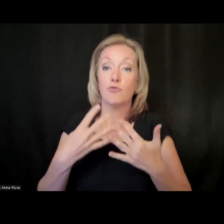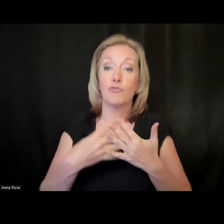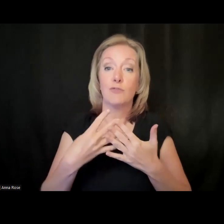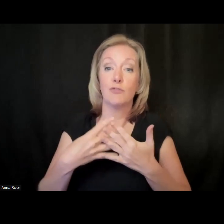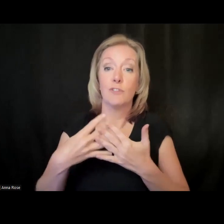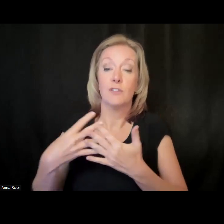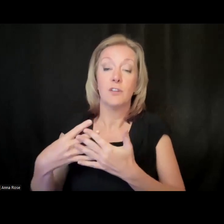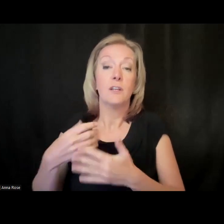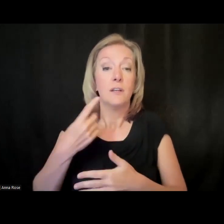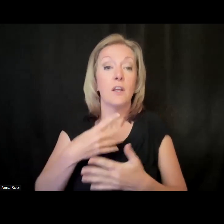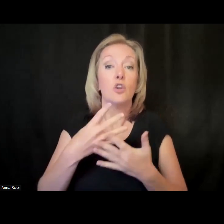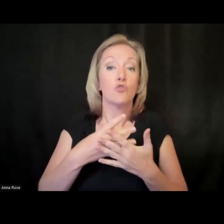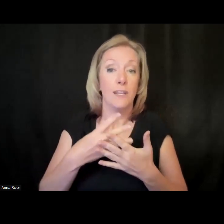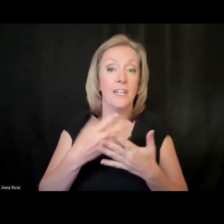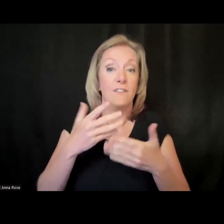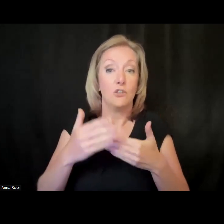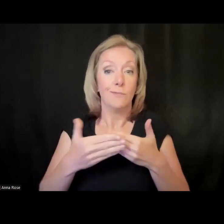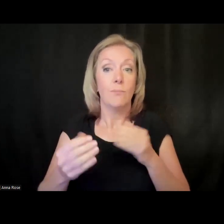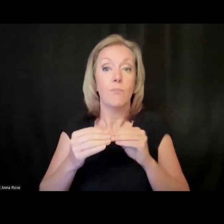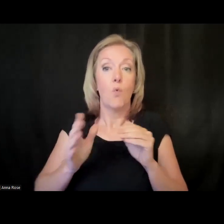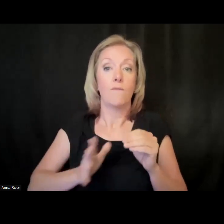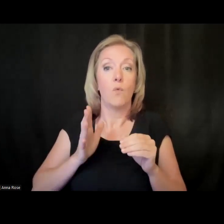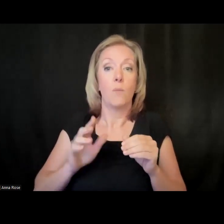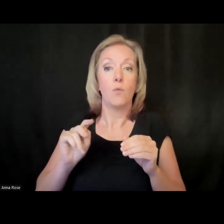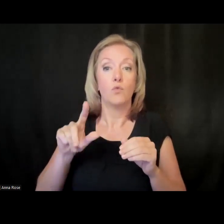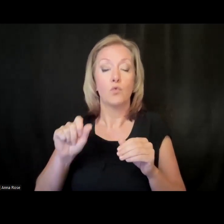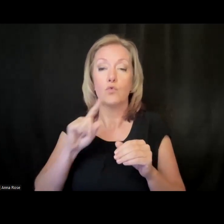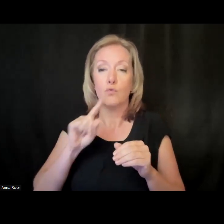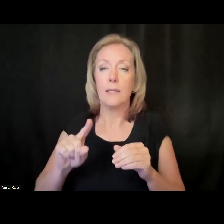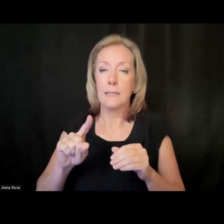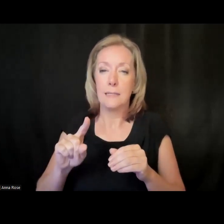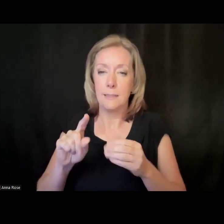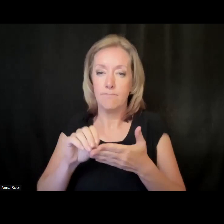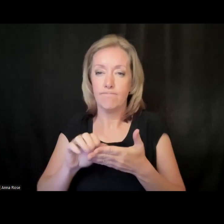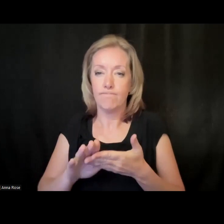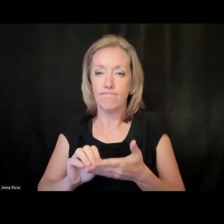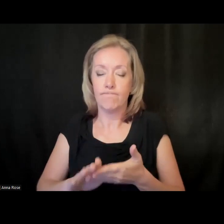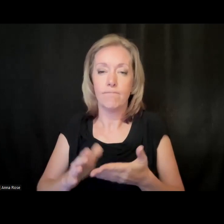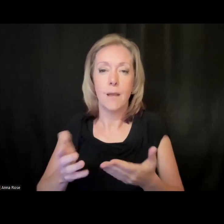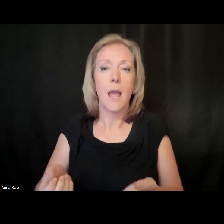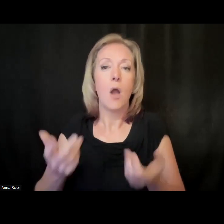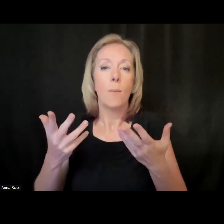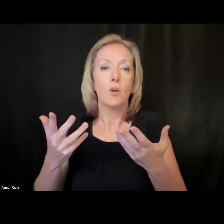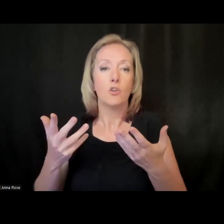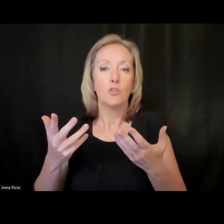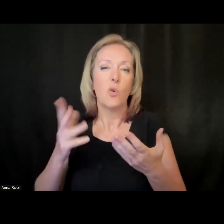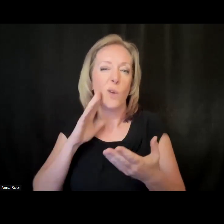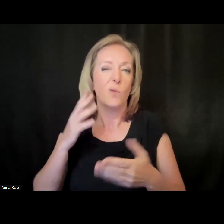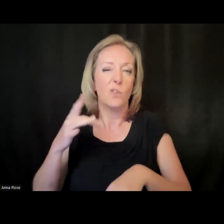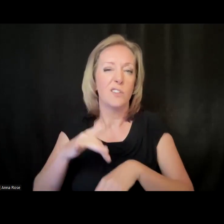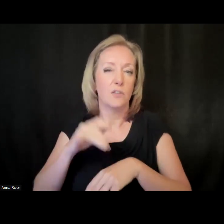but then there's going to be more formal tools that we're going to use to really quantify what we know. That'll be a little bit about